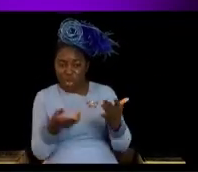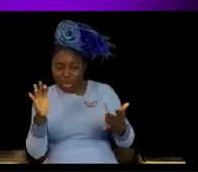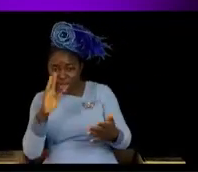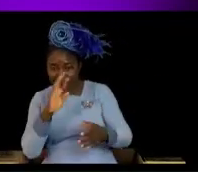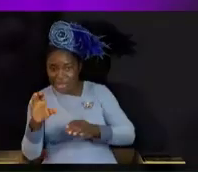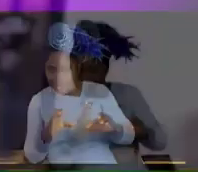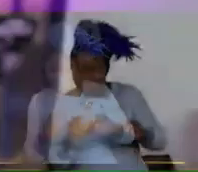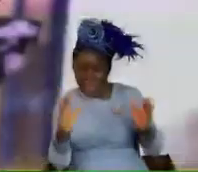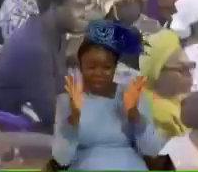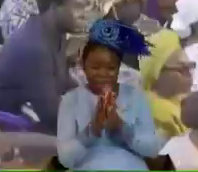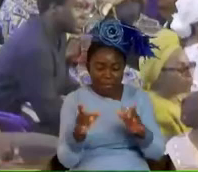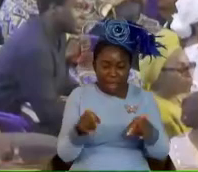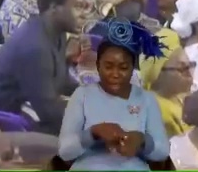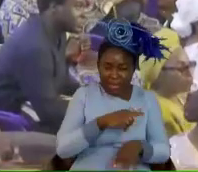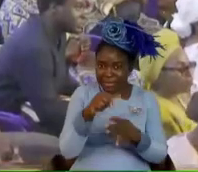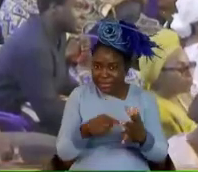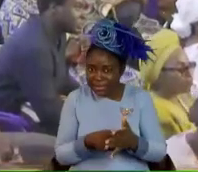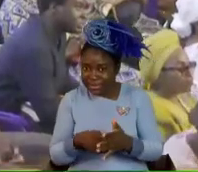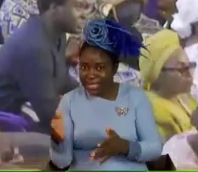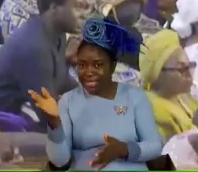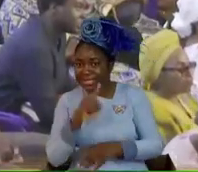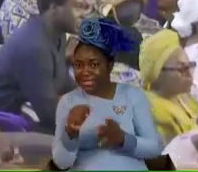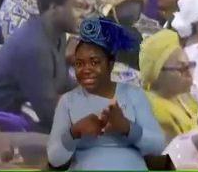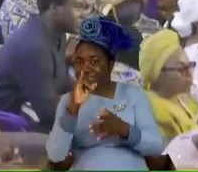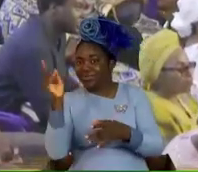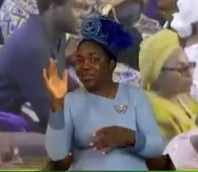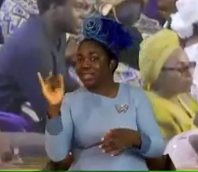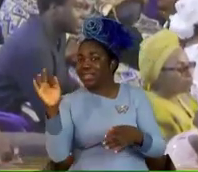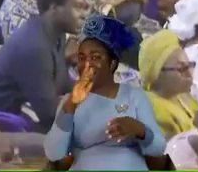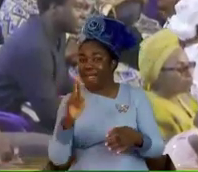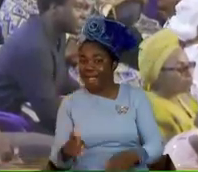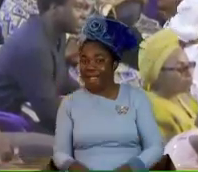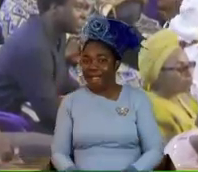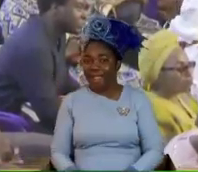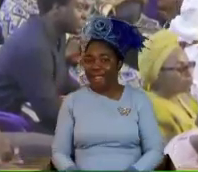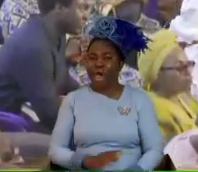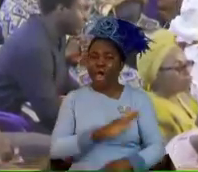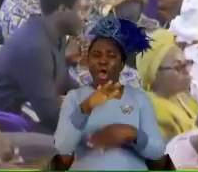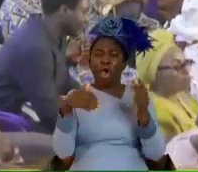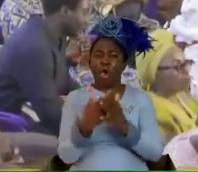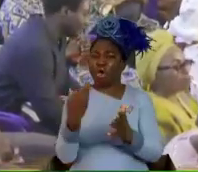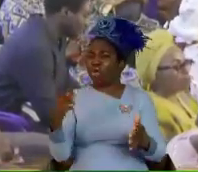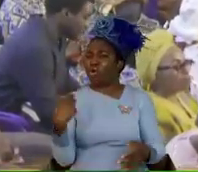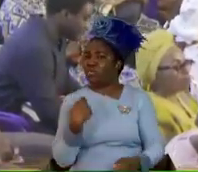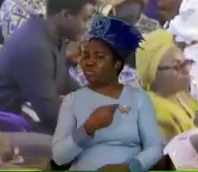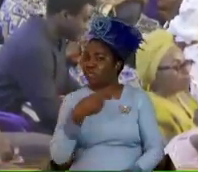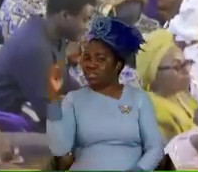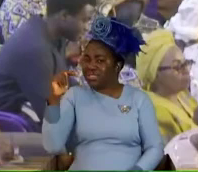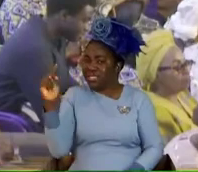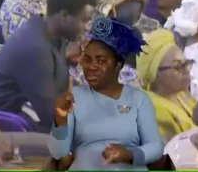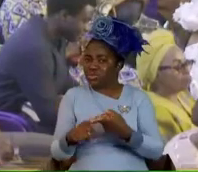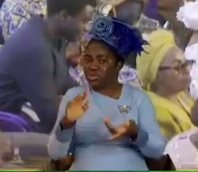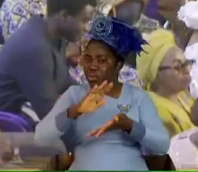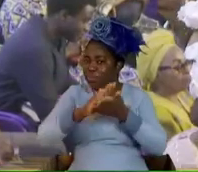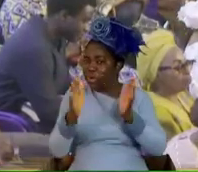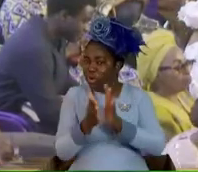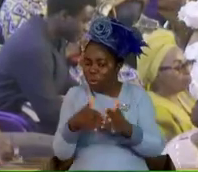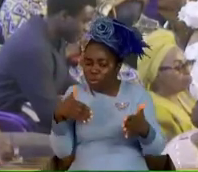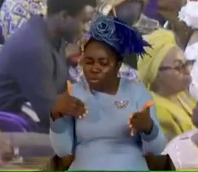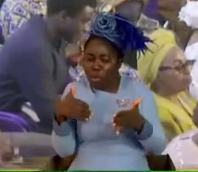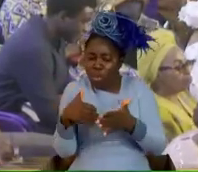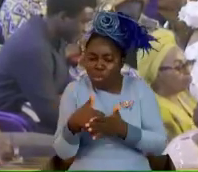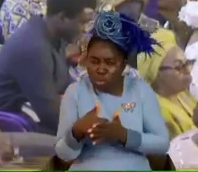This is where they are. So we all of us need to become close and become partners with the Holy Spirit.